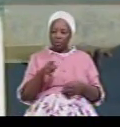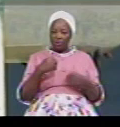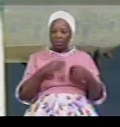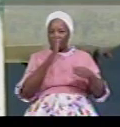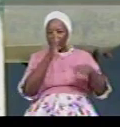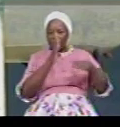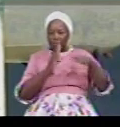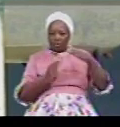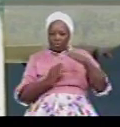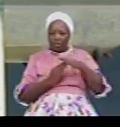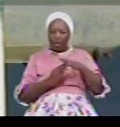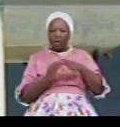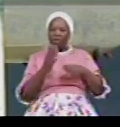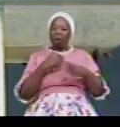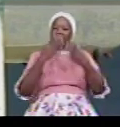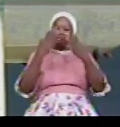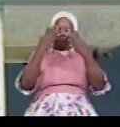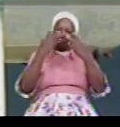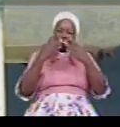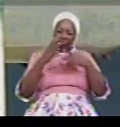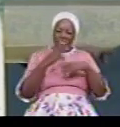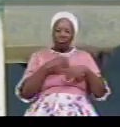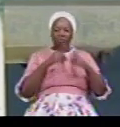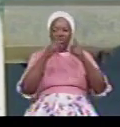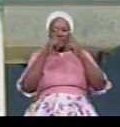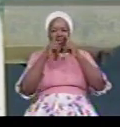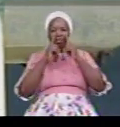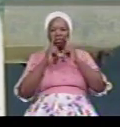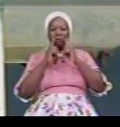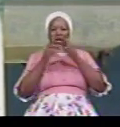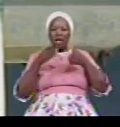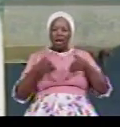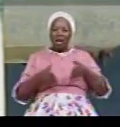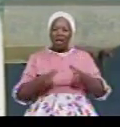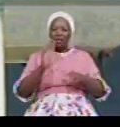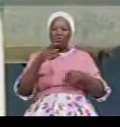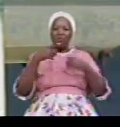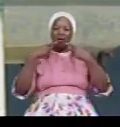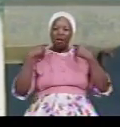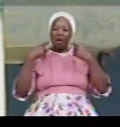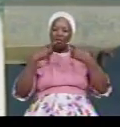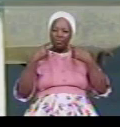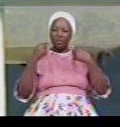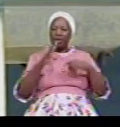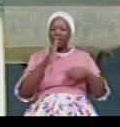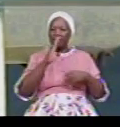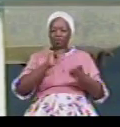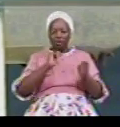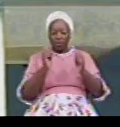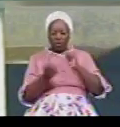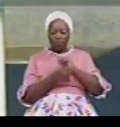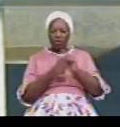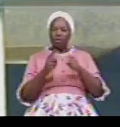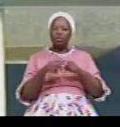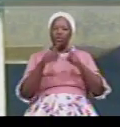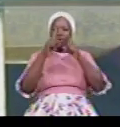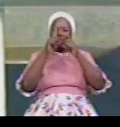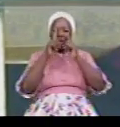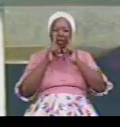mourn, and weep. Let your laughter be turned to mourning,